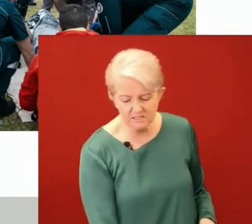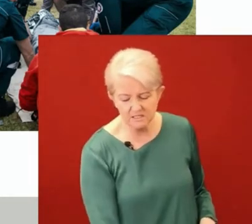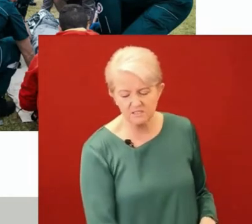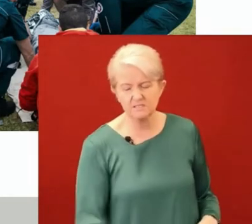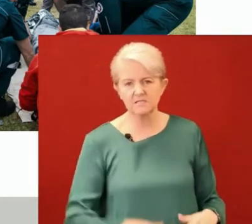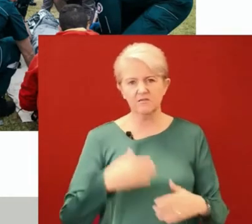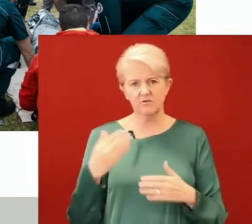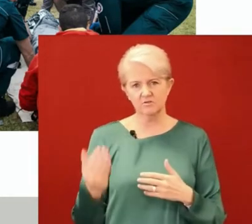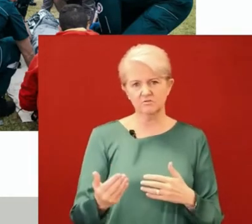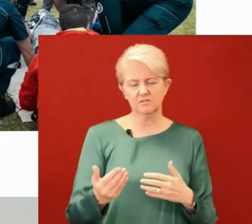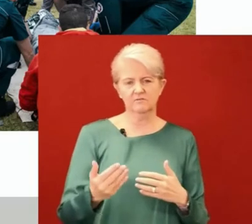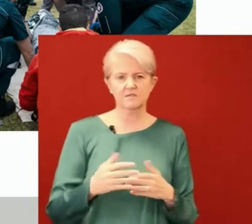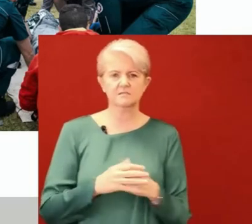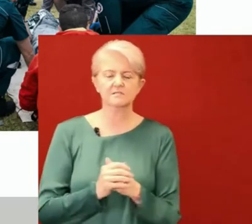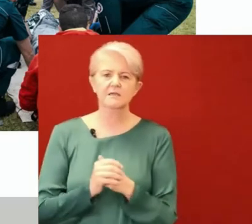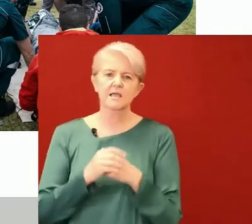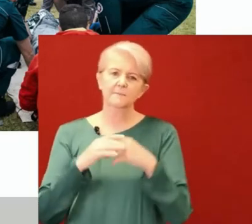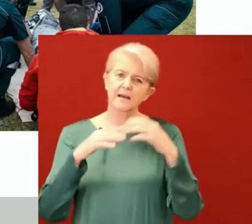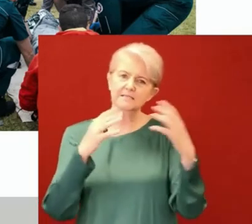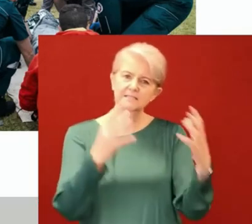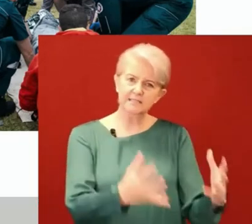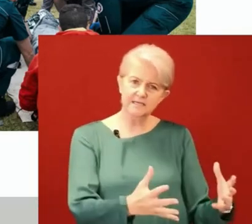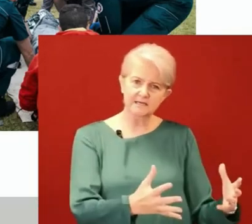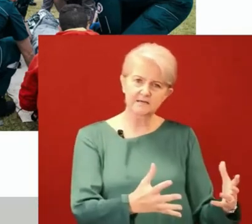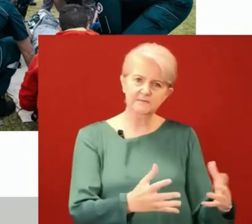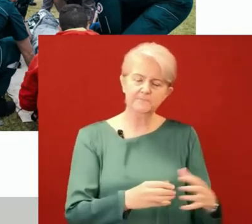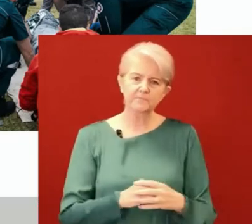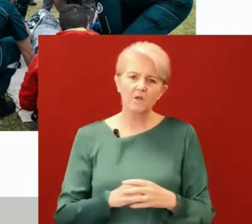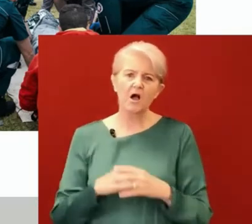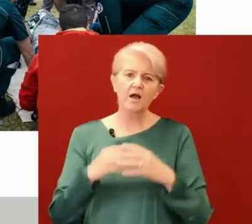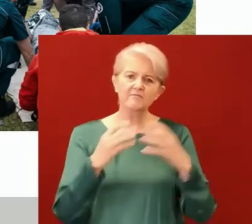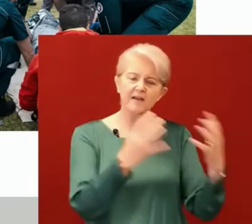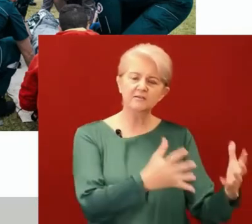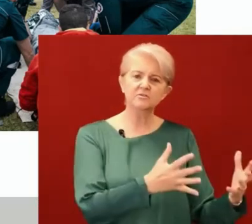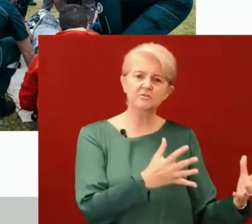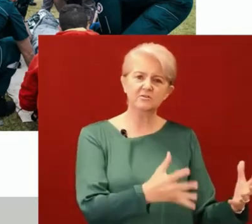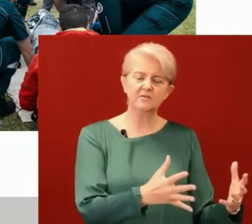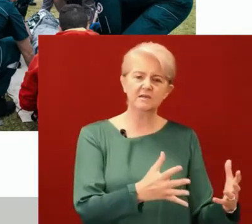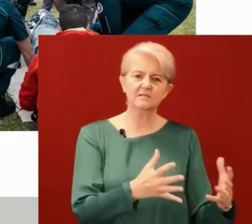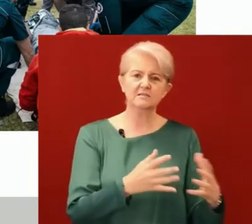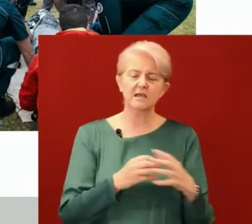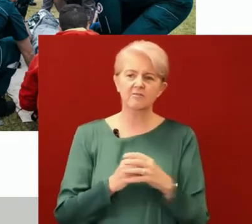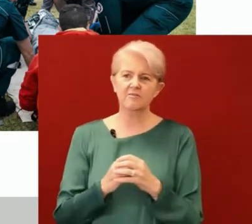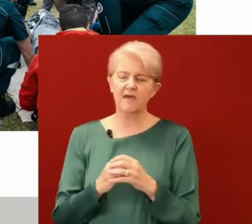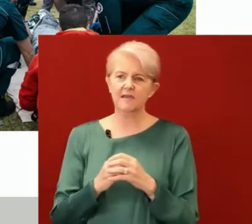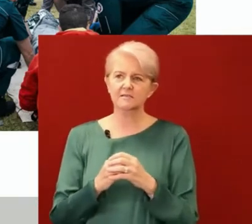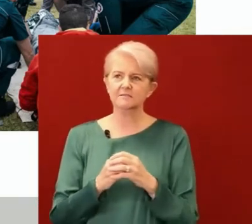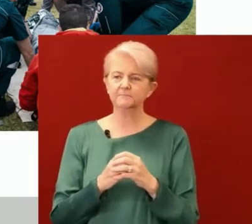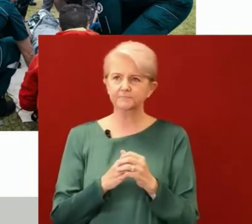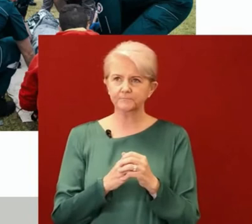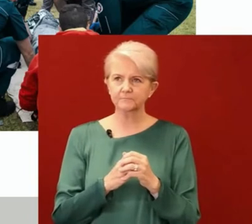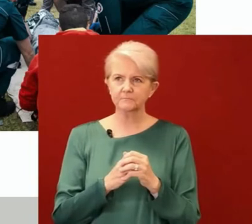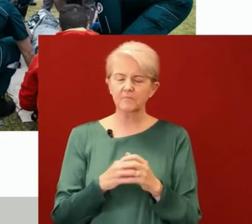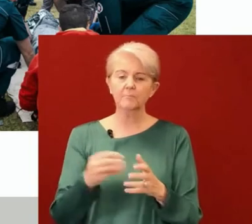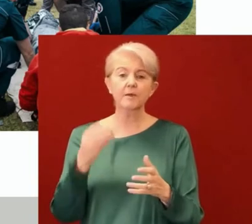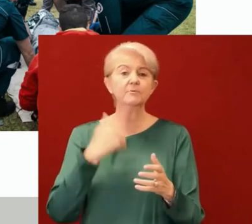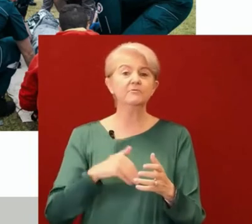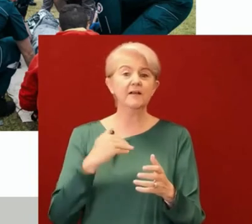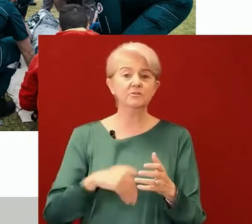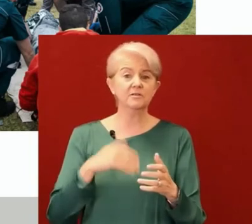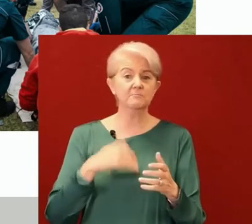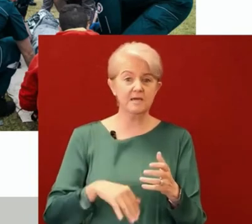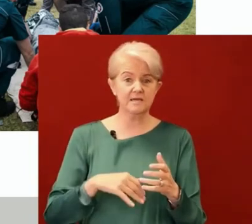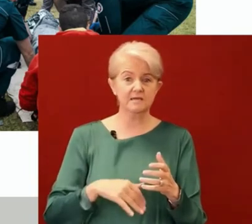critical incidents and those sorts of things. But as a leader, I value the things that